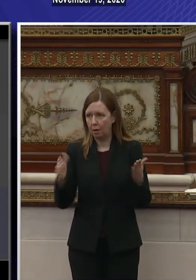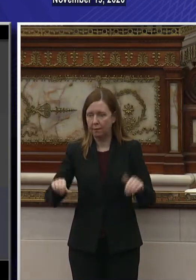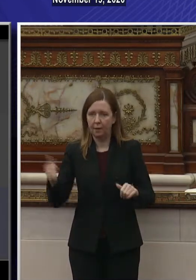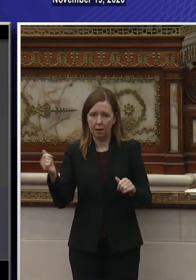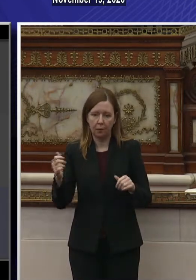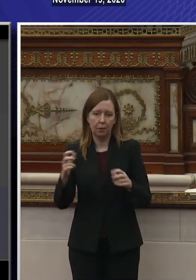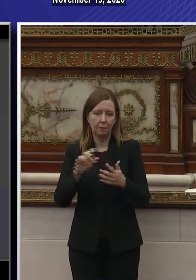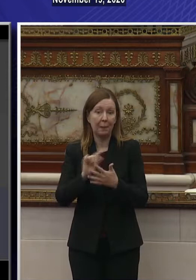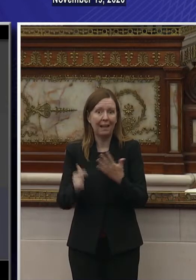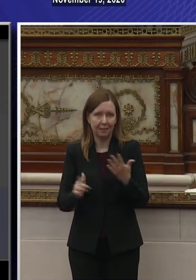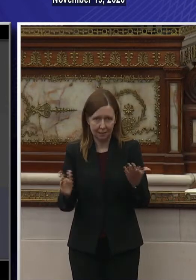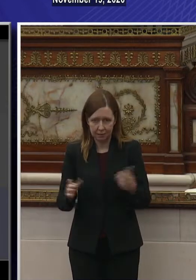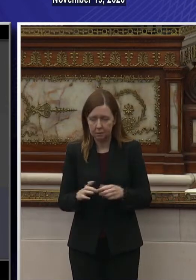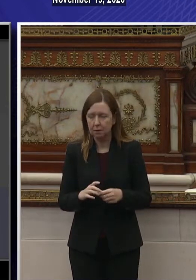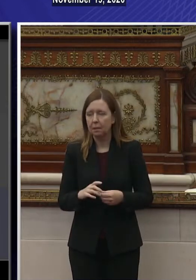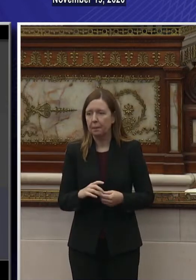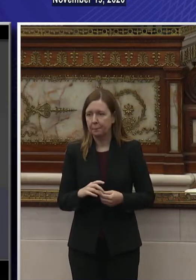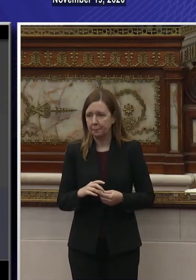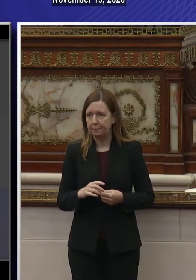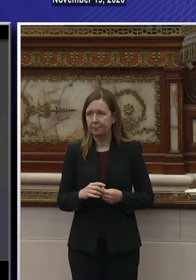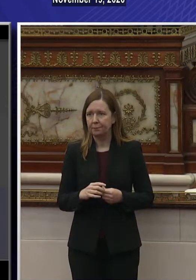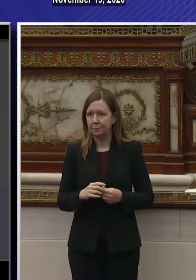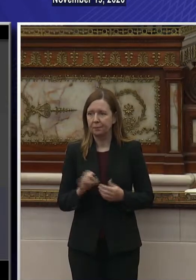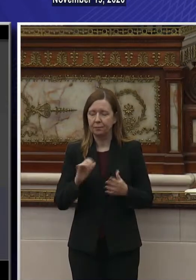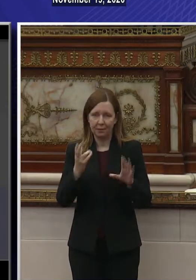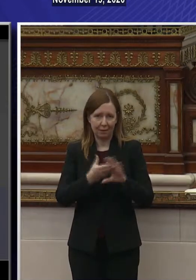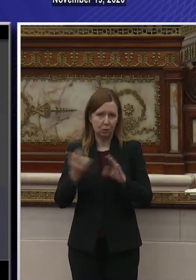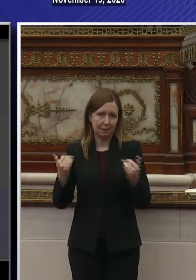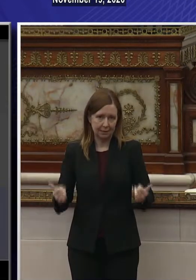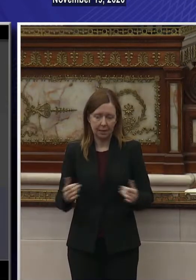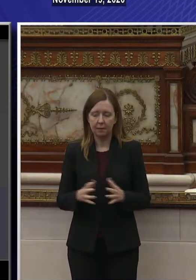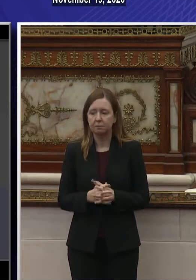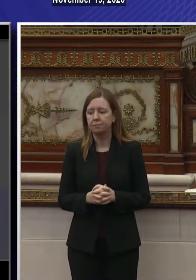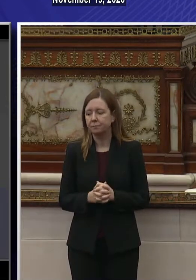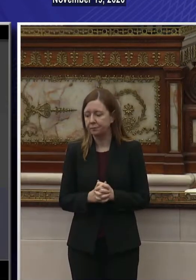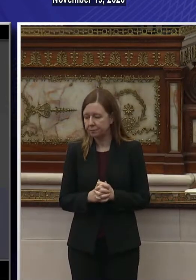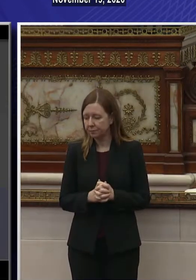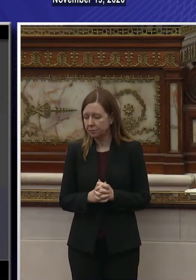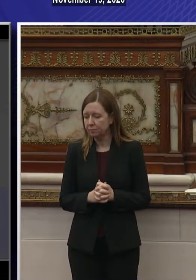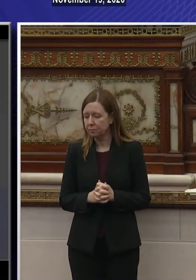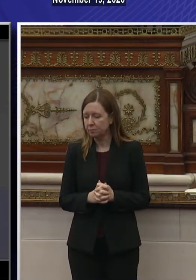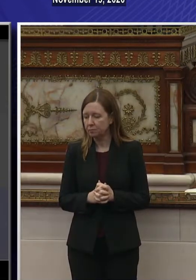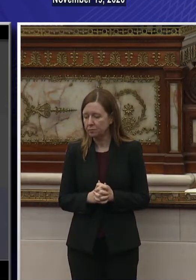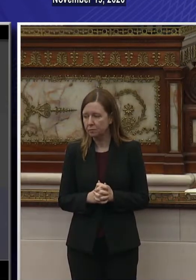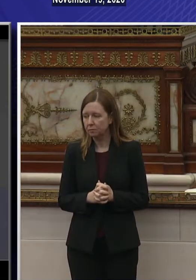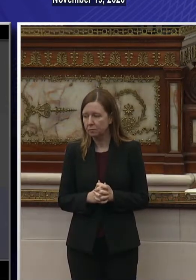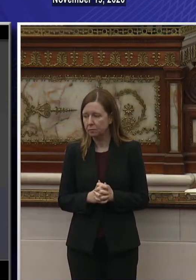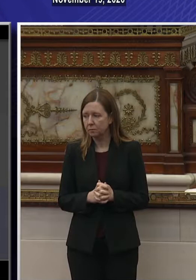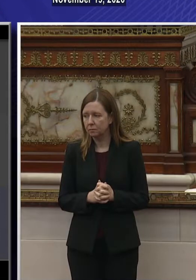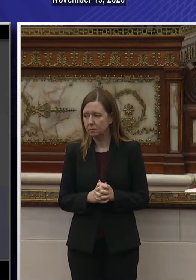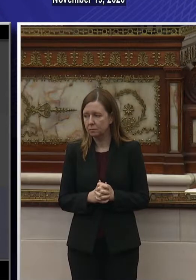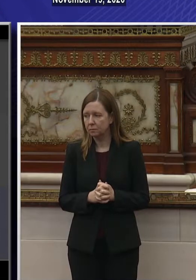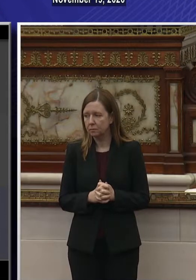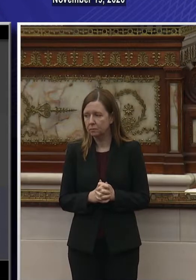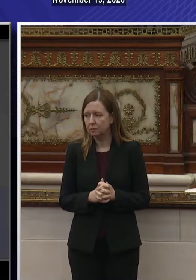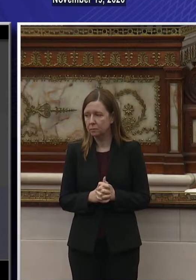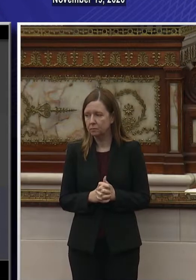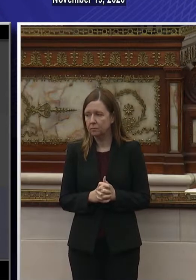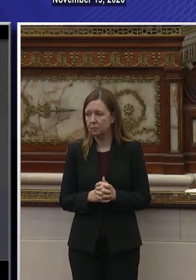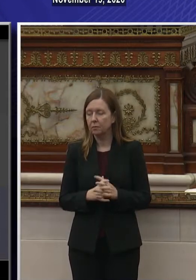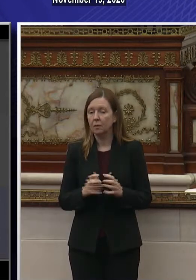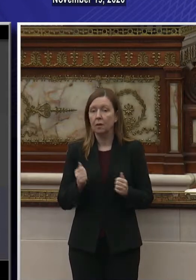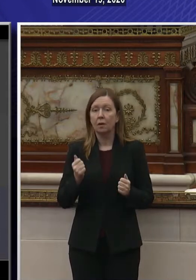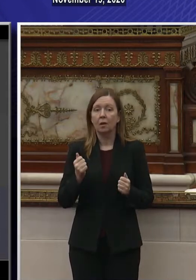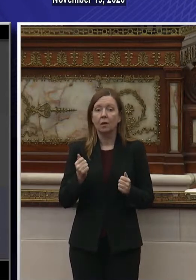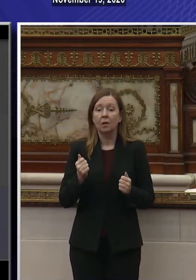other panelists that joined us here today. And the question is there a benefit of offering